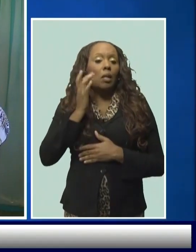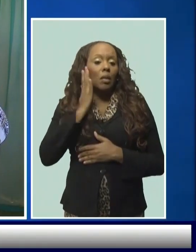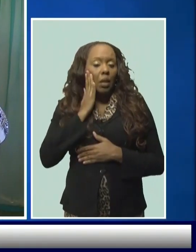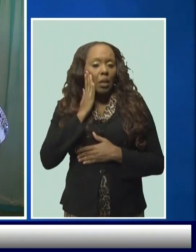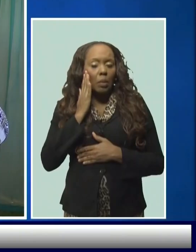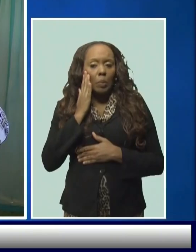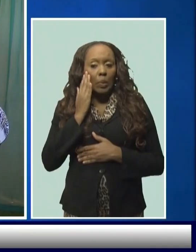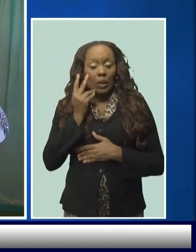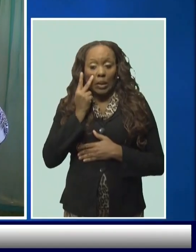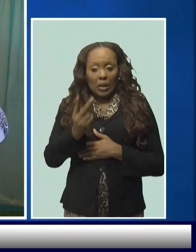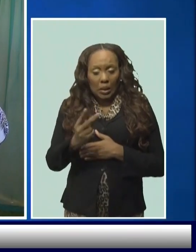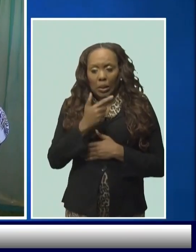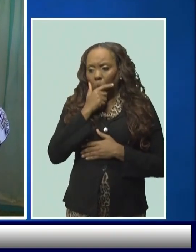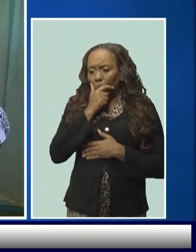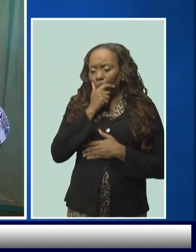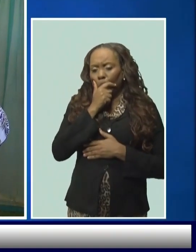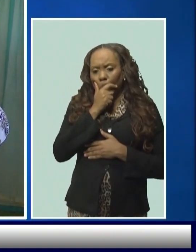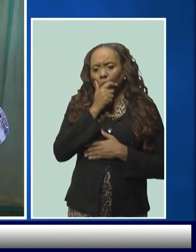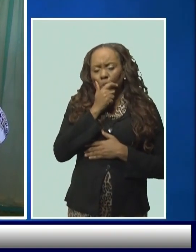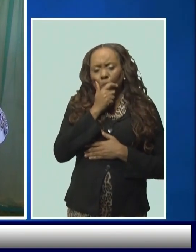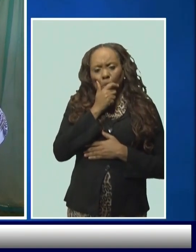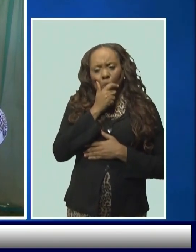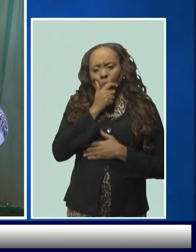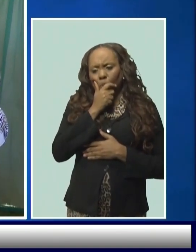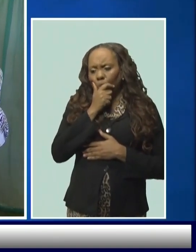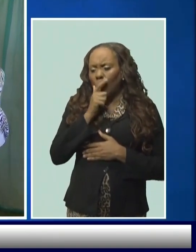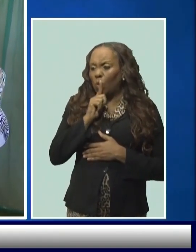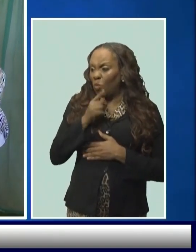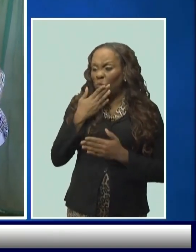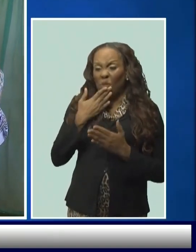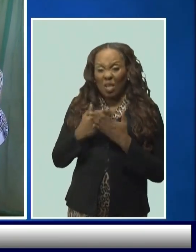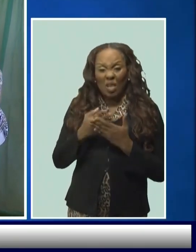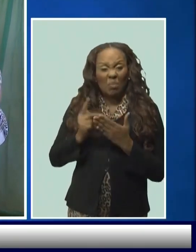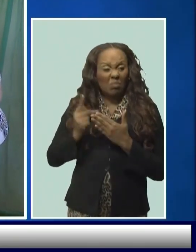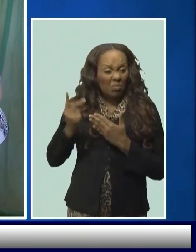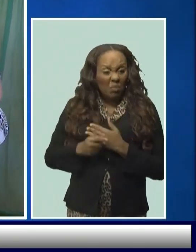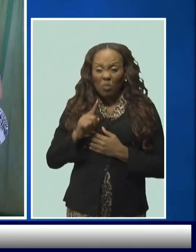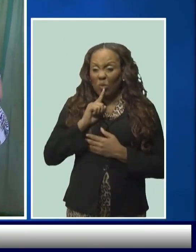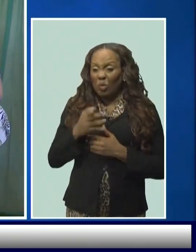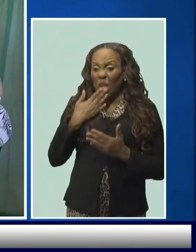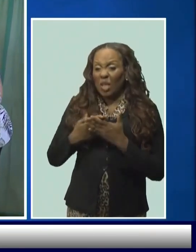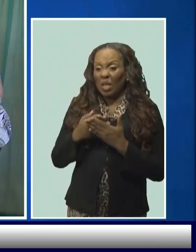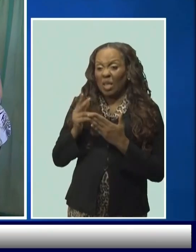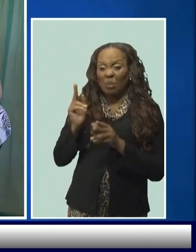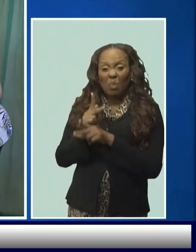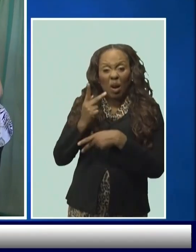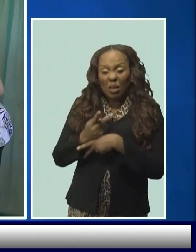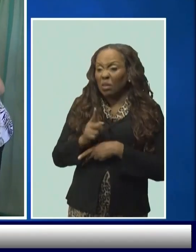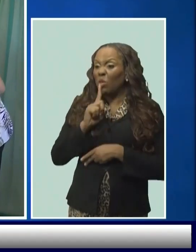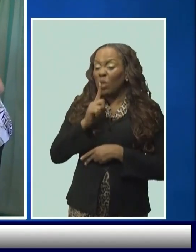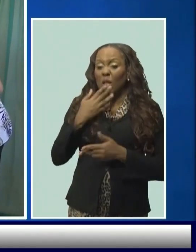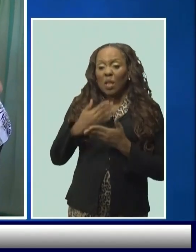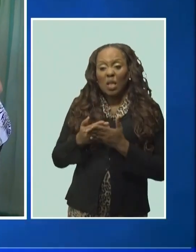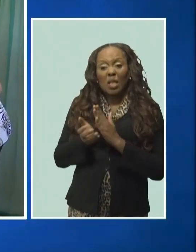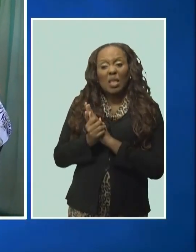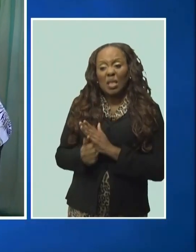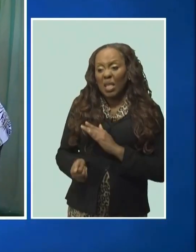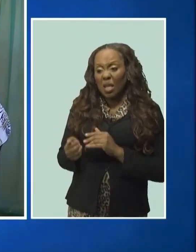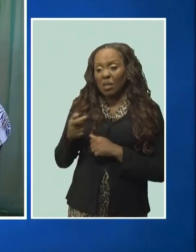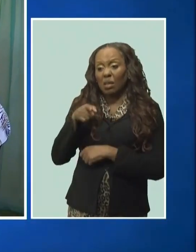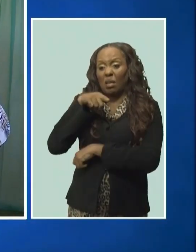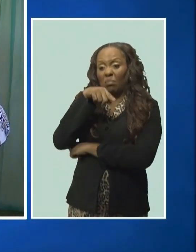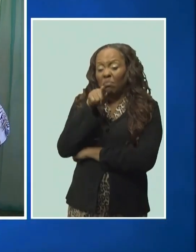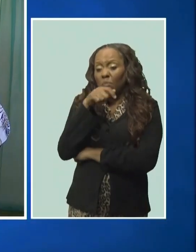see what the YES clients can bring to the table and the value that they can add to their activities on